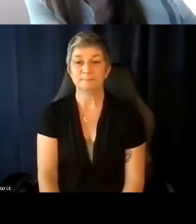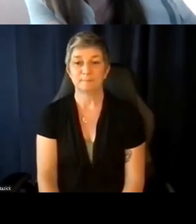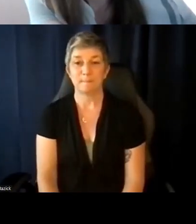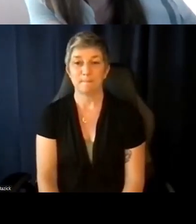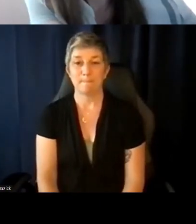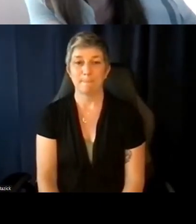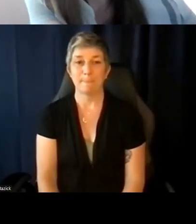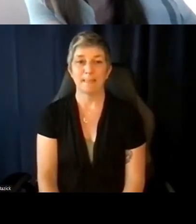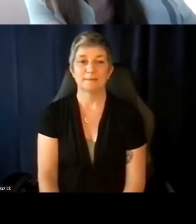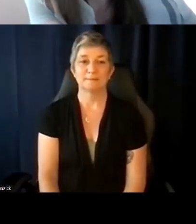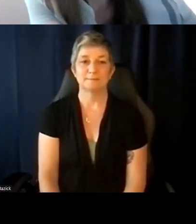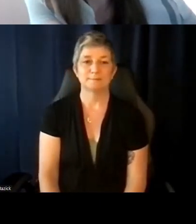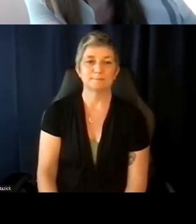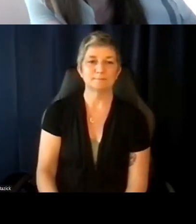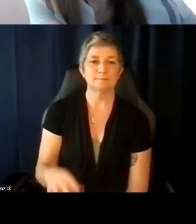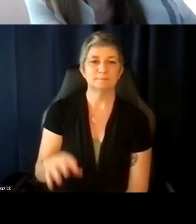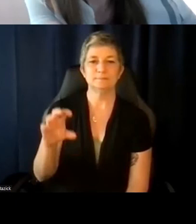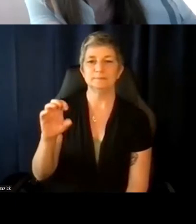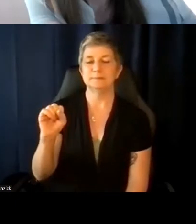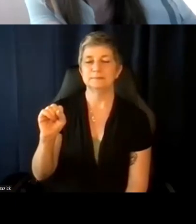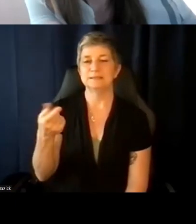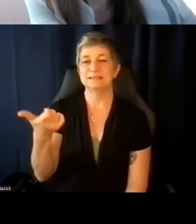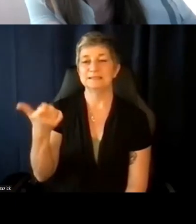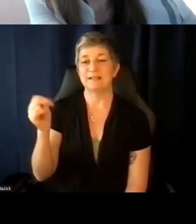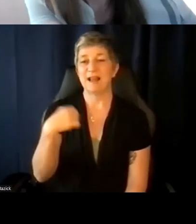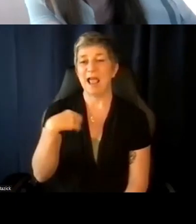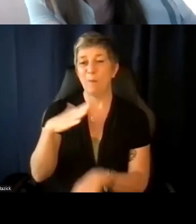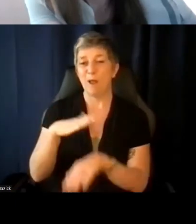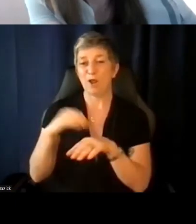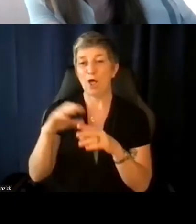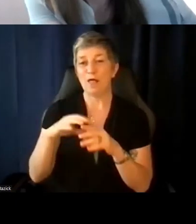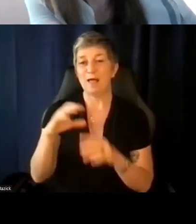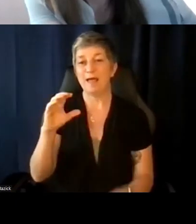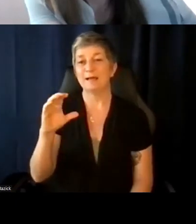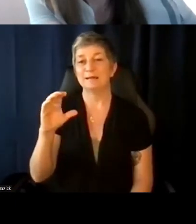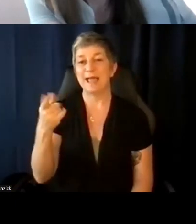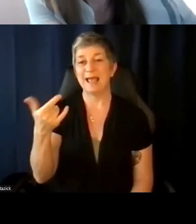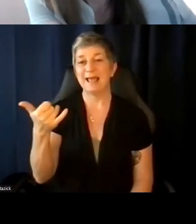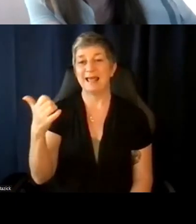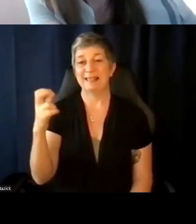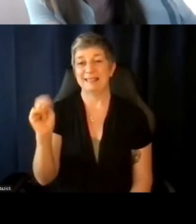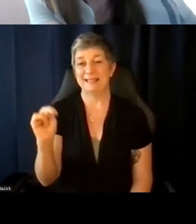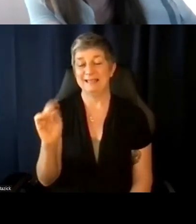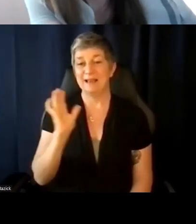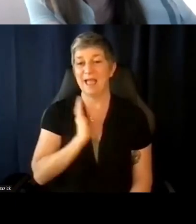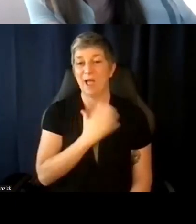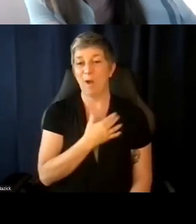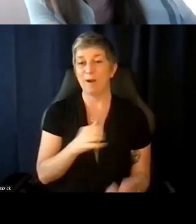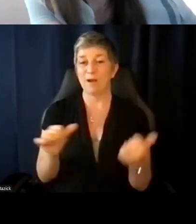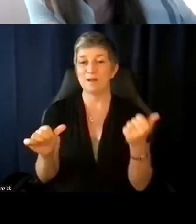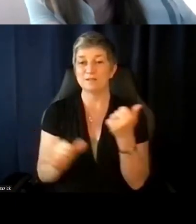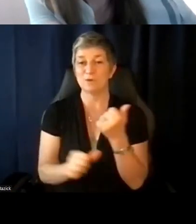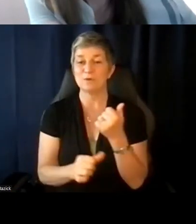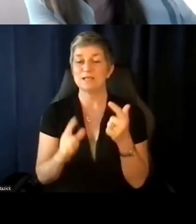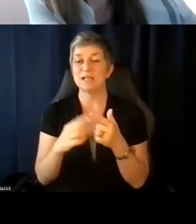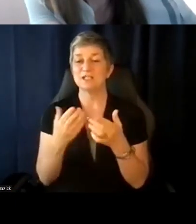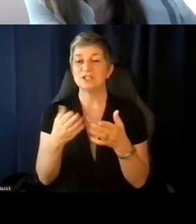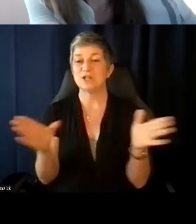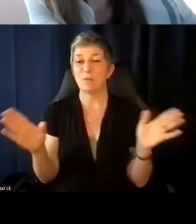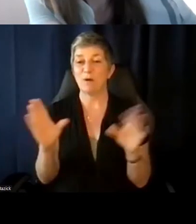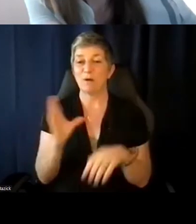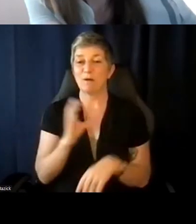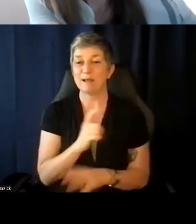So I kind of want to actually call on Kathleen Pennington, who's our associate general counsel for Fair Housing